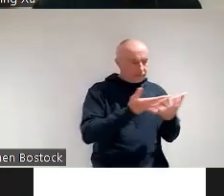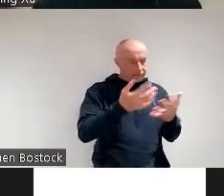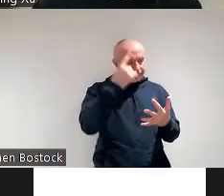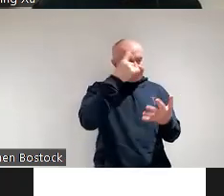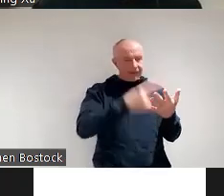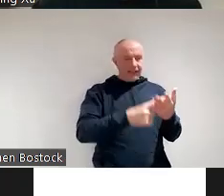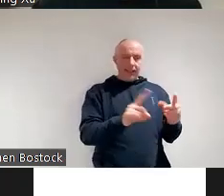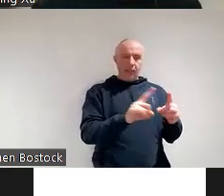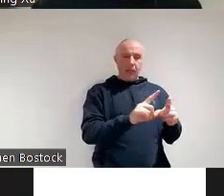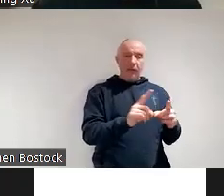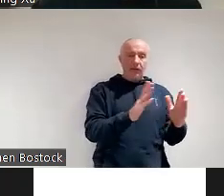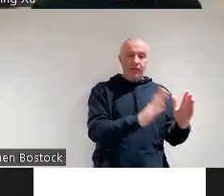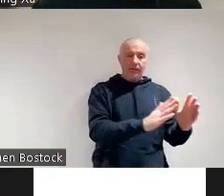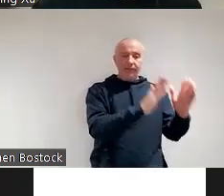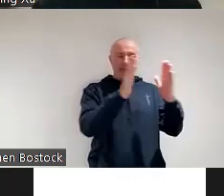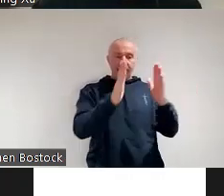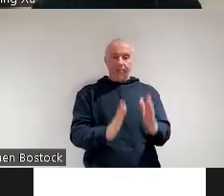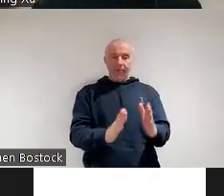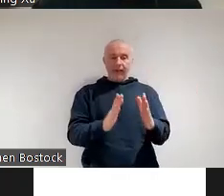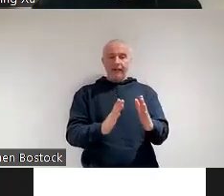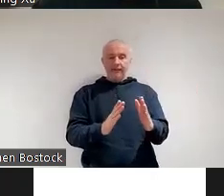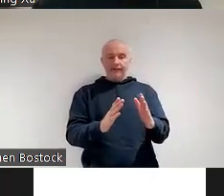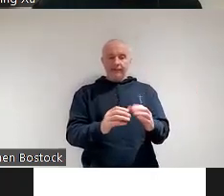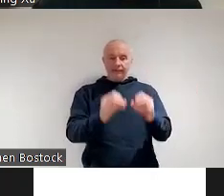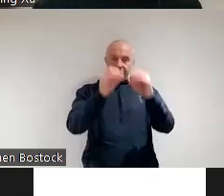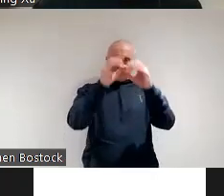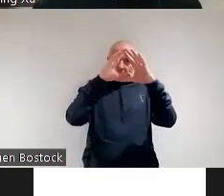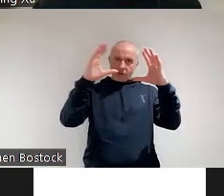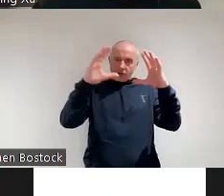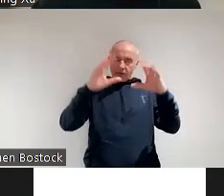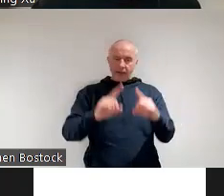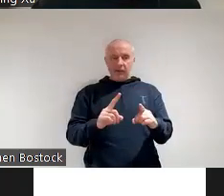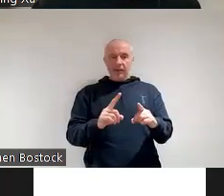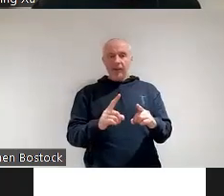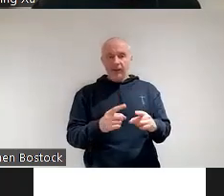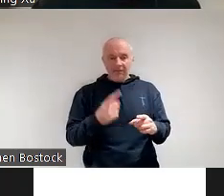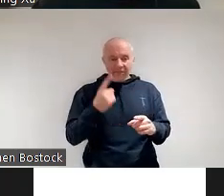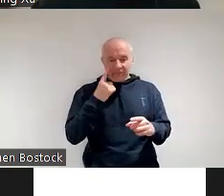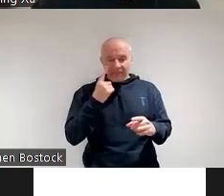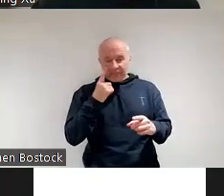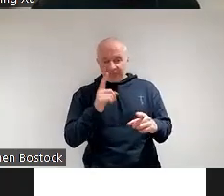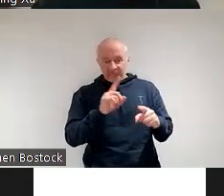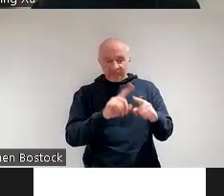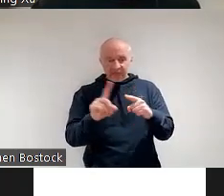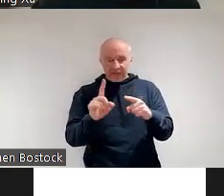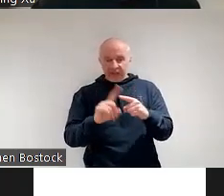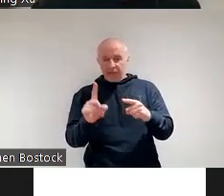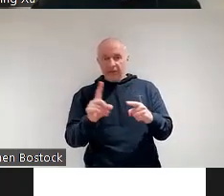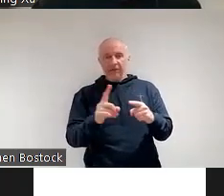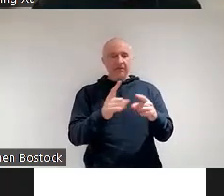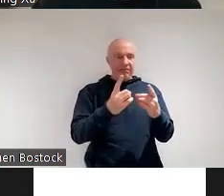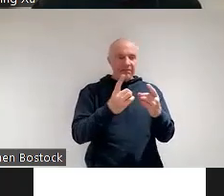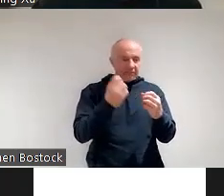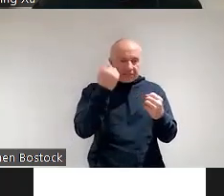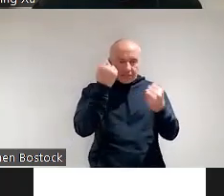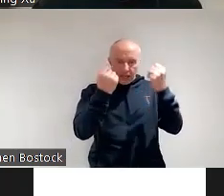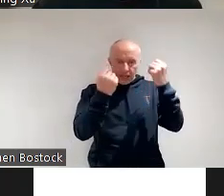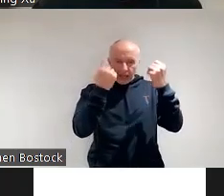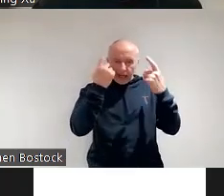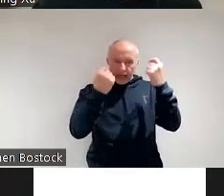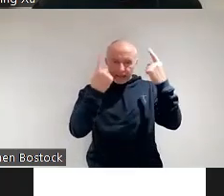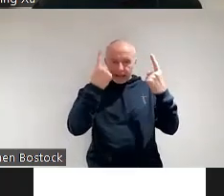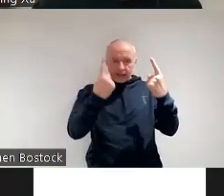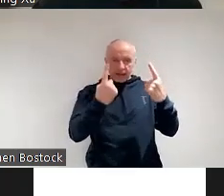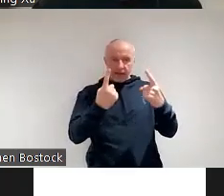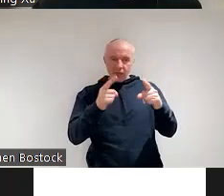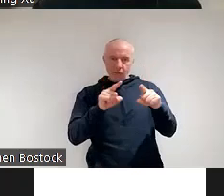going to move into the conceptual design, where you start to look into different concepts which are able to meet this this requirement